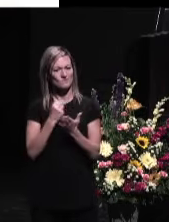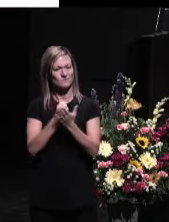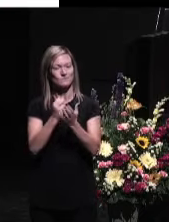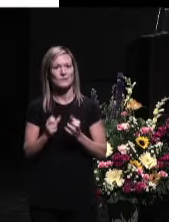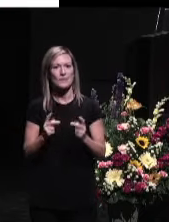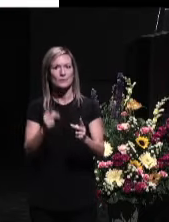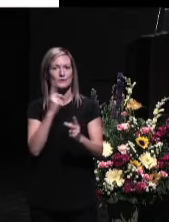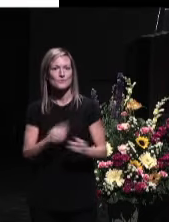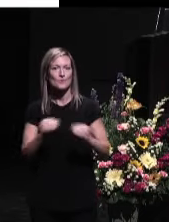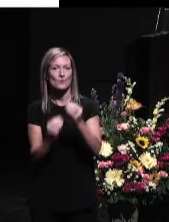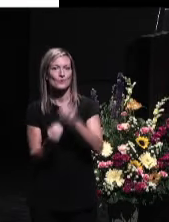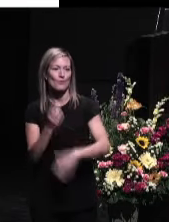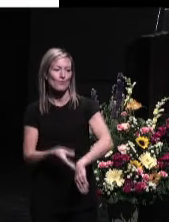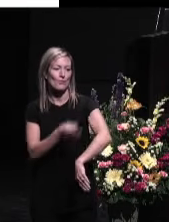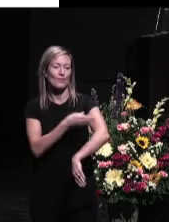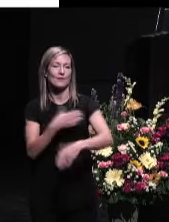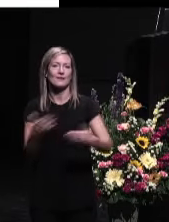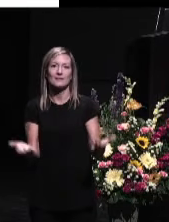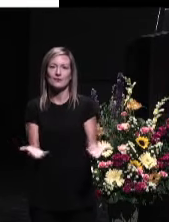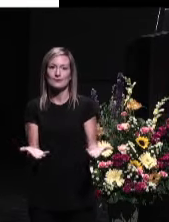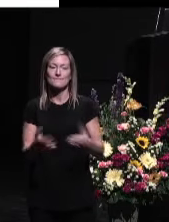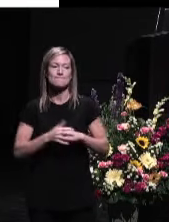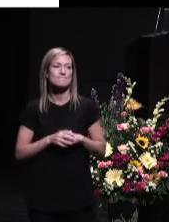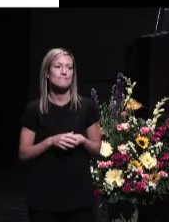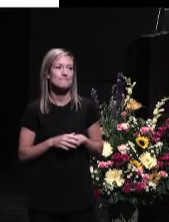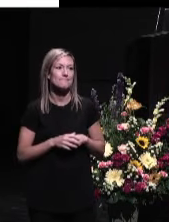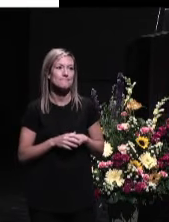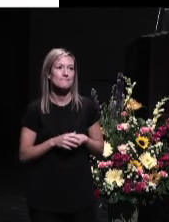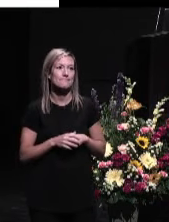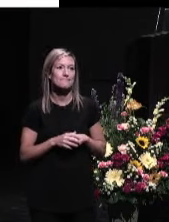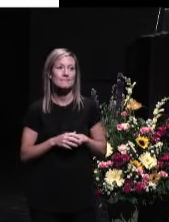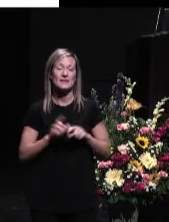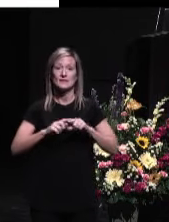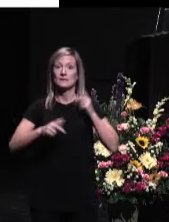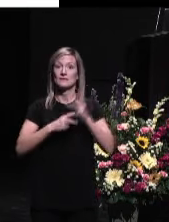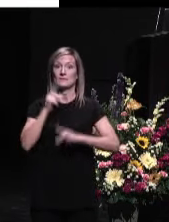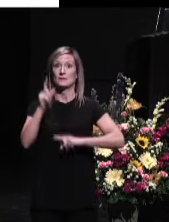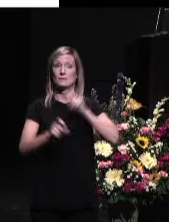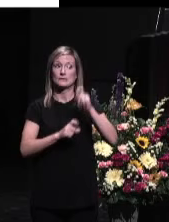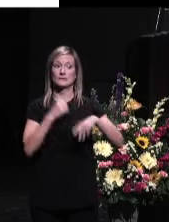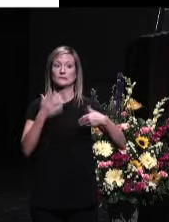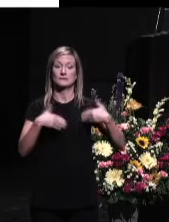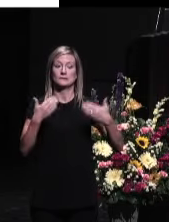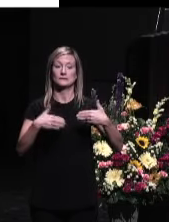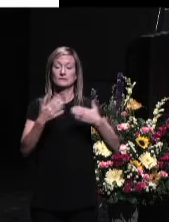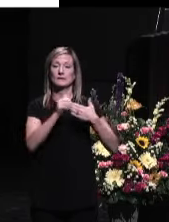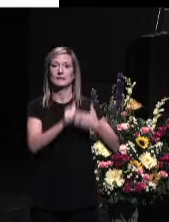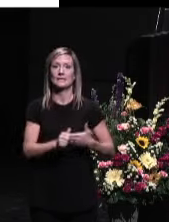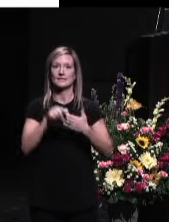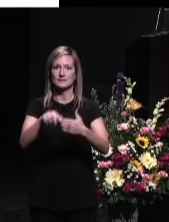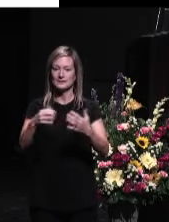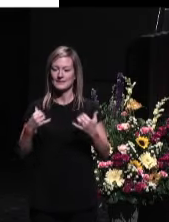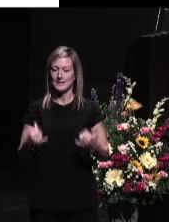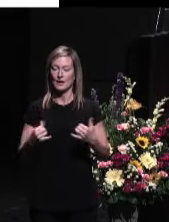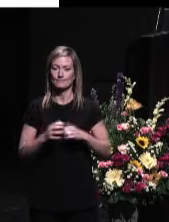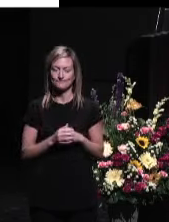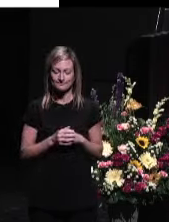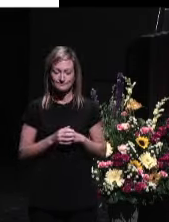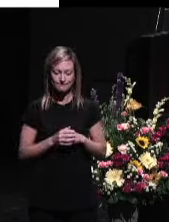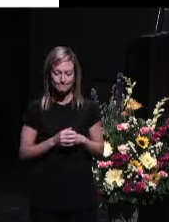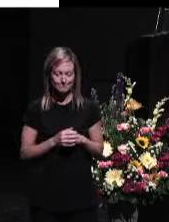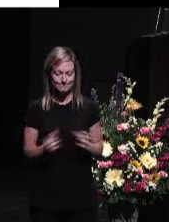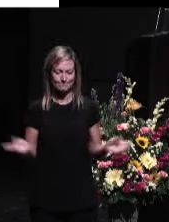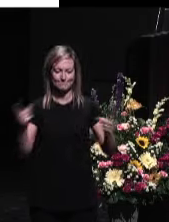for additional growth? They certainly, those types of questions bring us to this point. We're at a crossroads.